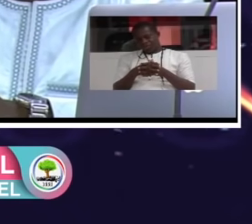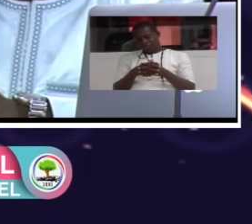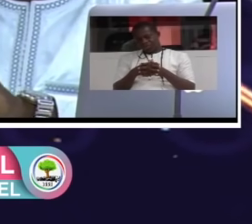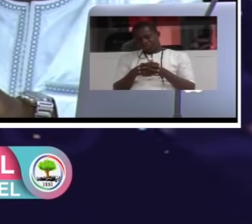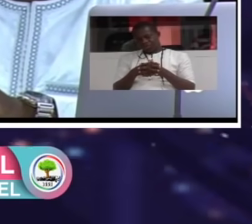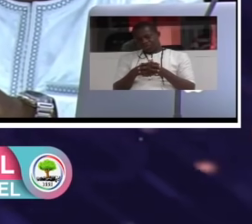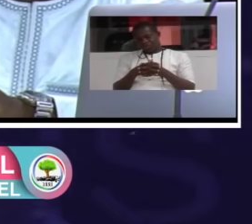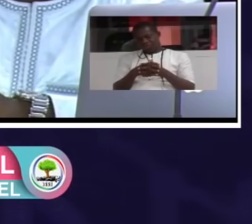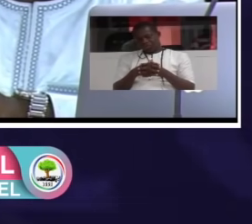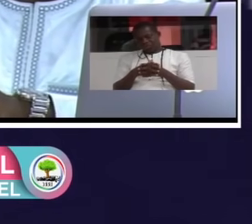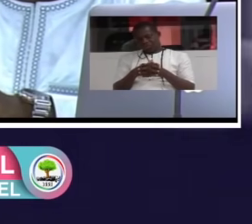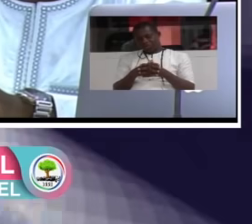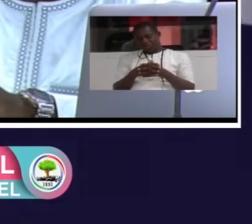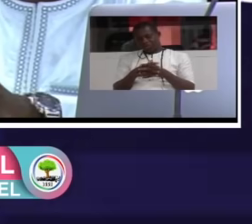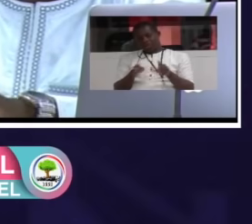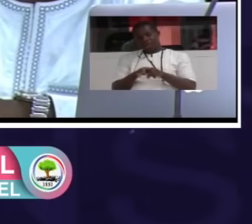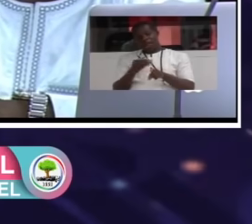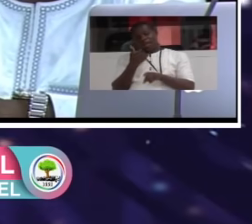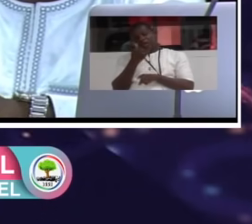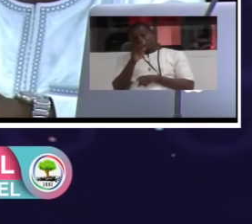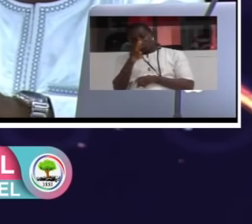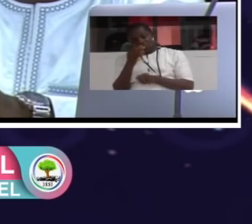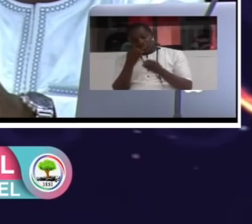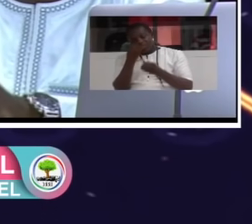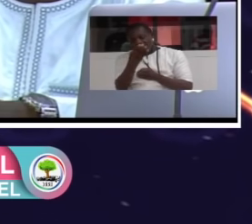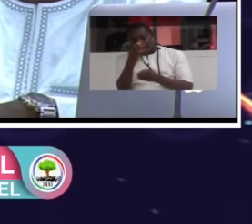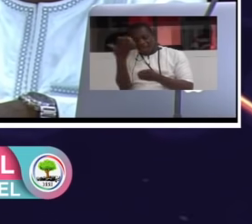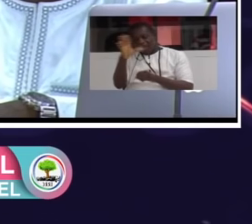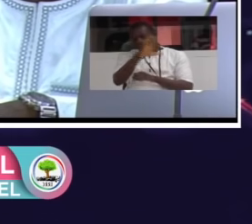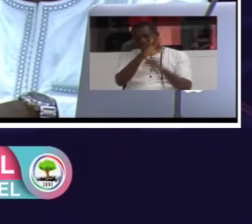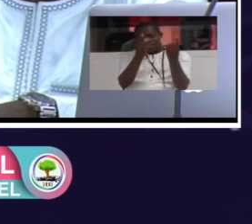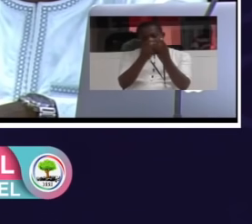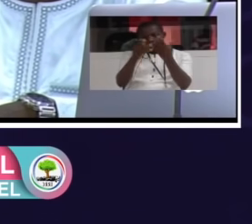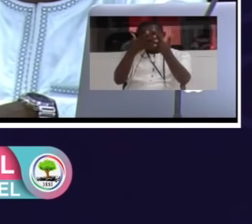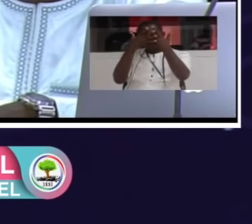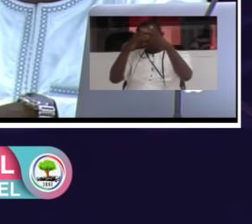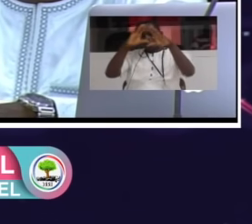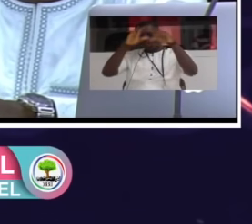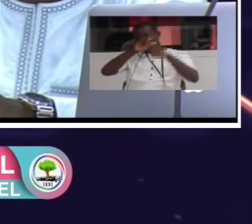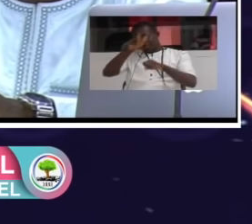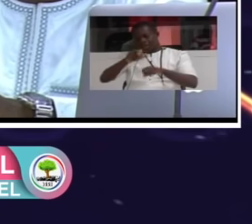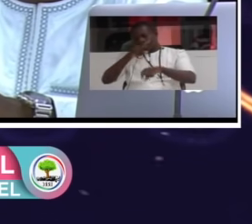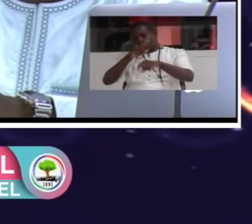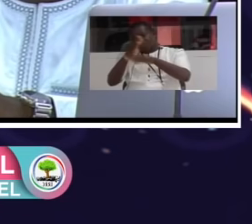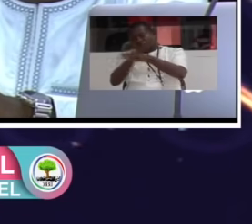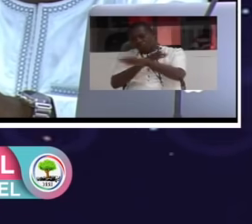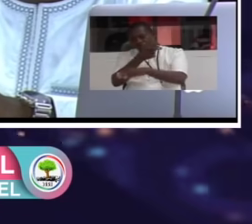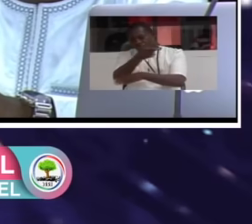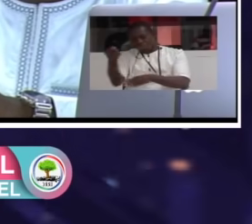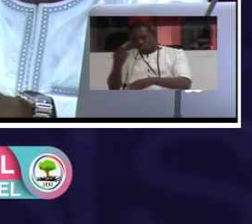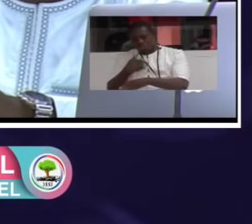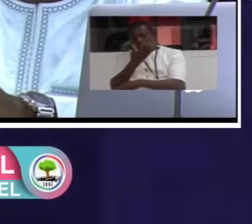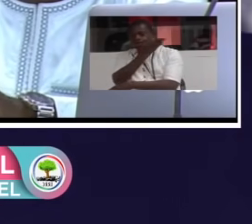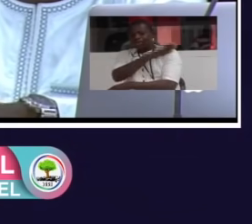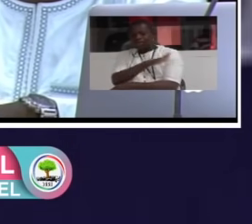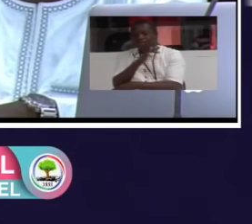Did you say anything to the prison officer before you were leaving? Ali efen fo prison officer e bang jannali be polaji. Ah na fota